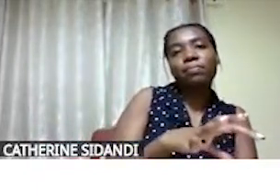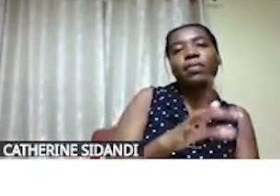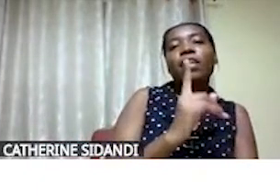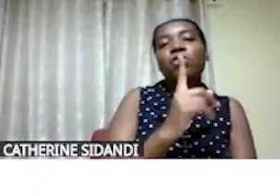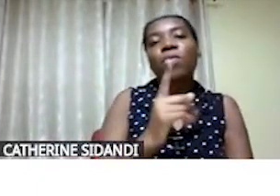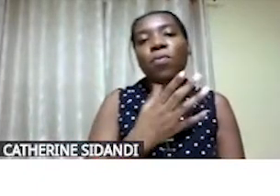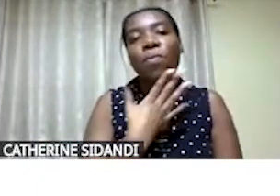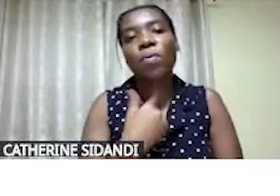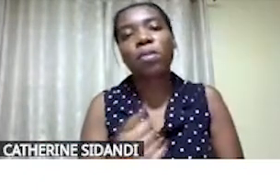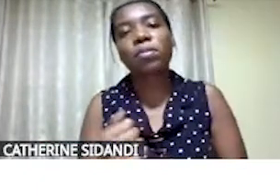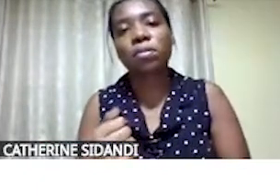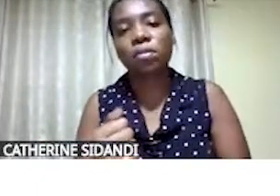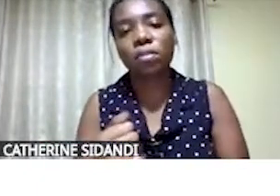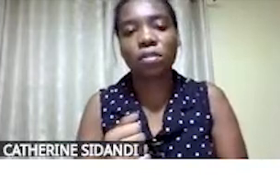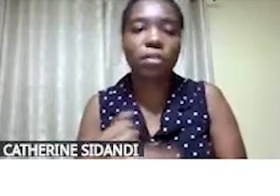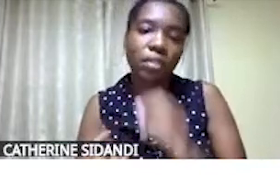just give